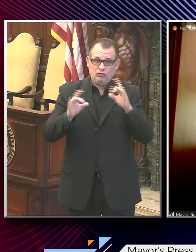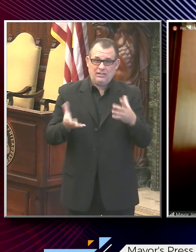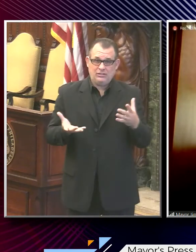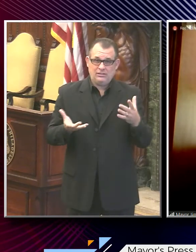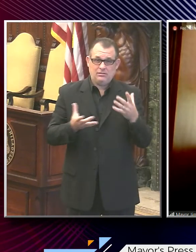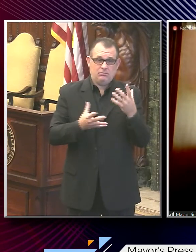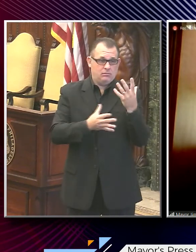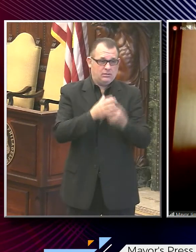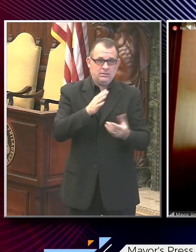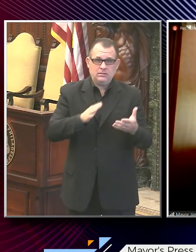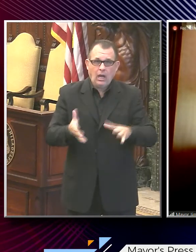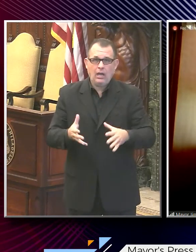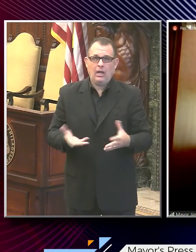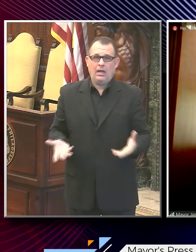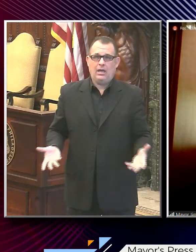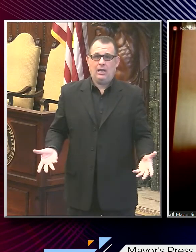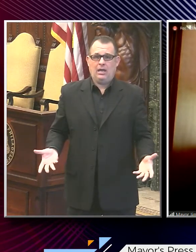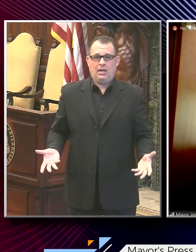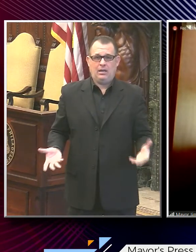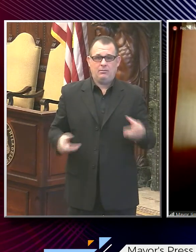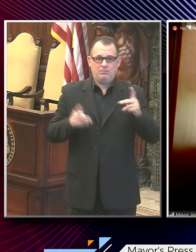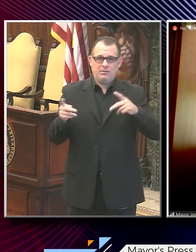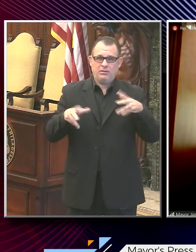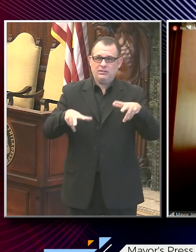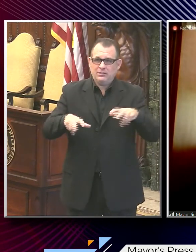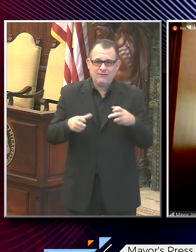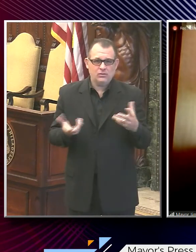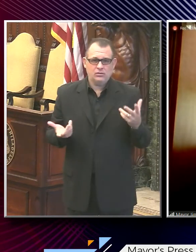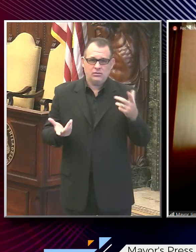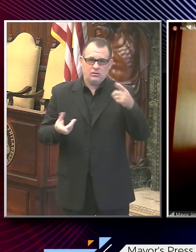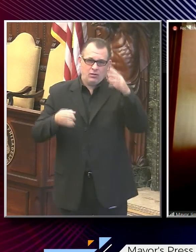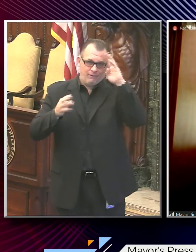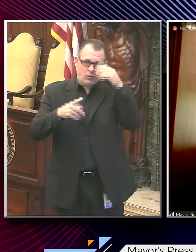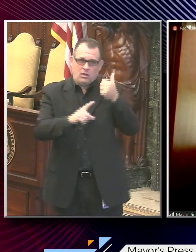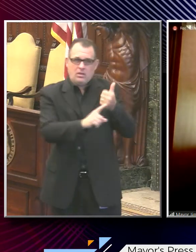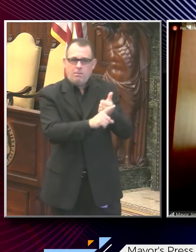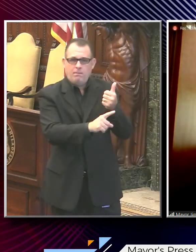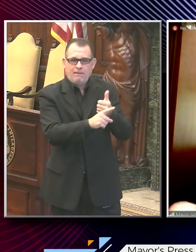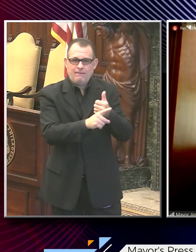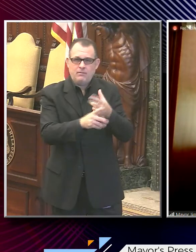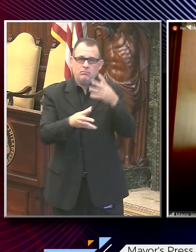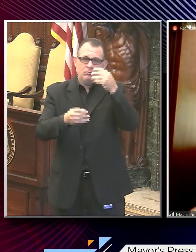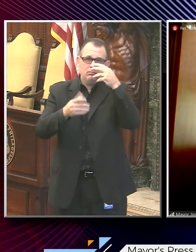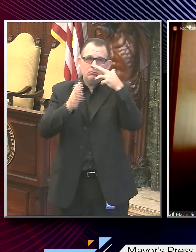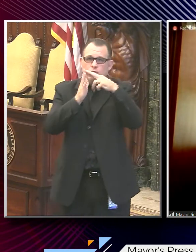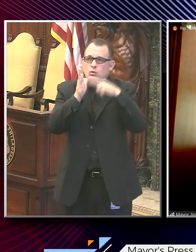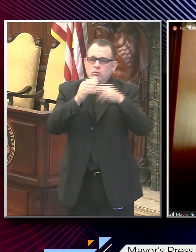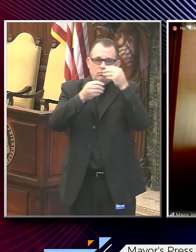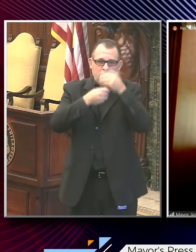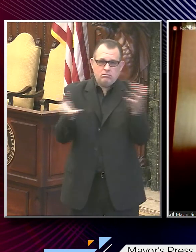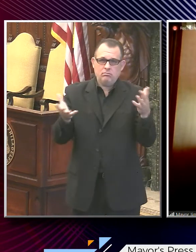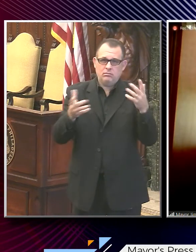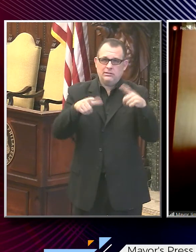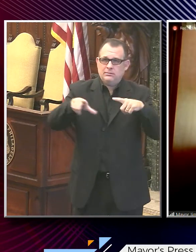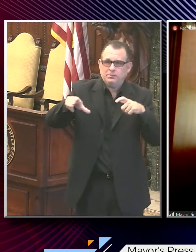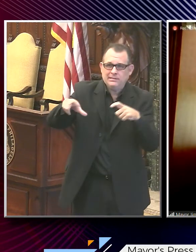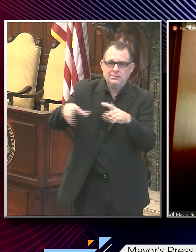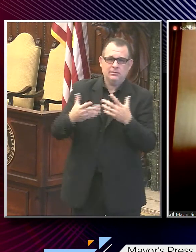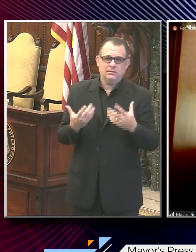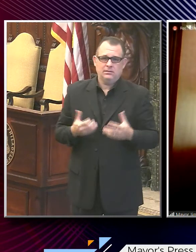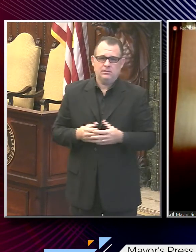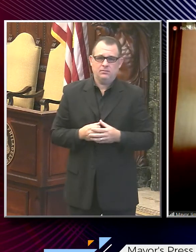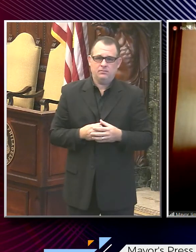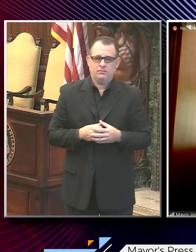is done by people who are selfish and self-centered, don't follow any rules, whether it's speeding cars or not allowing people to cross